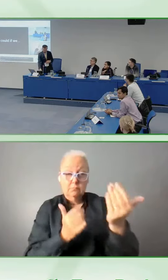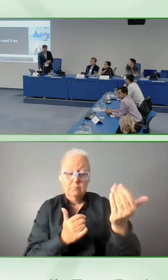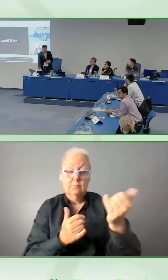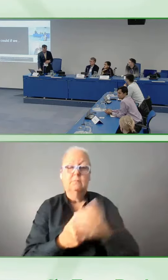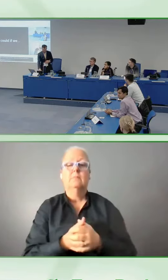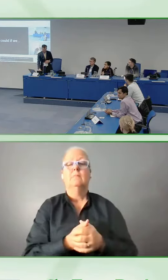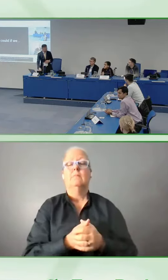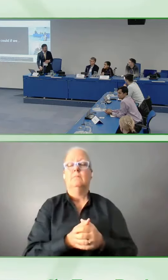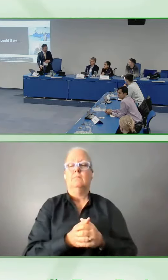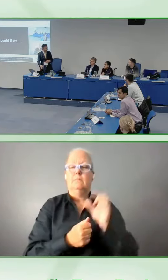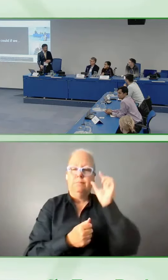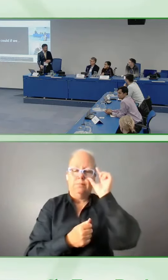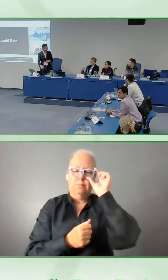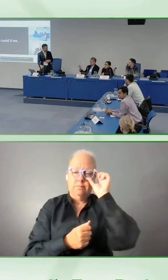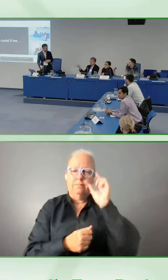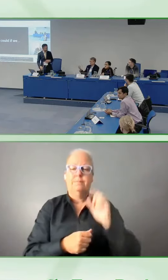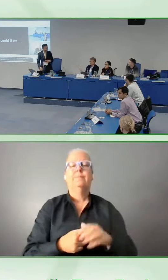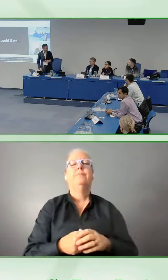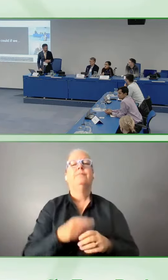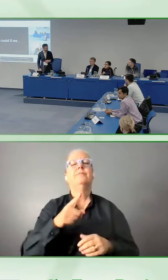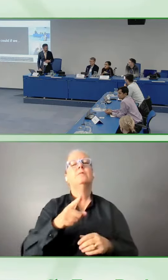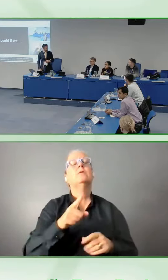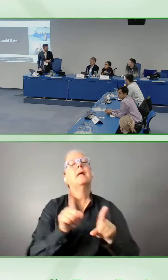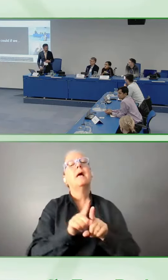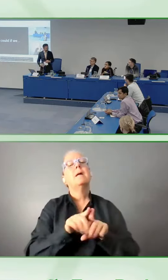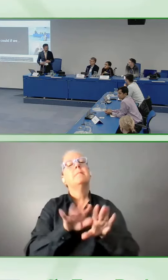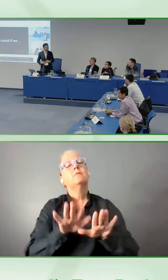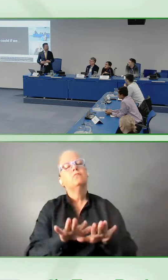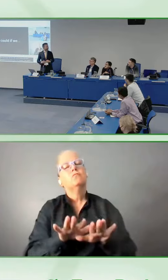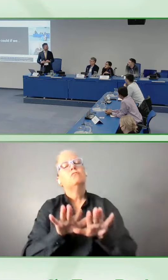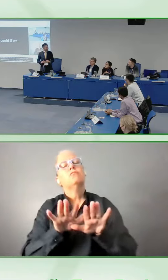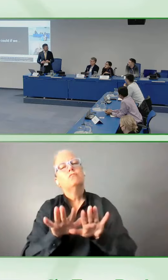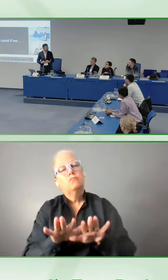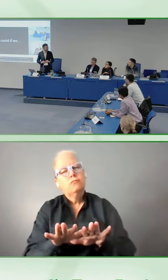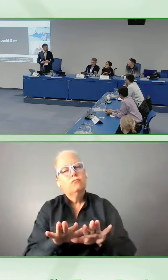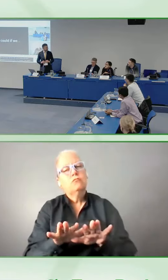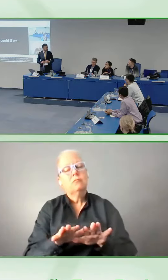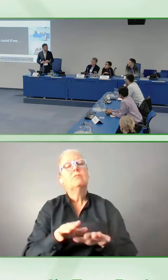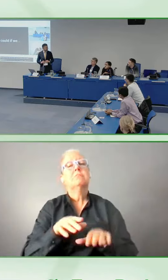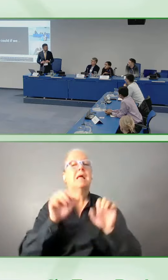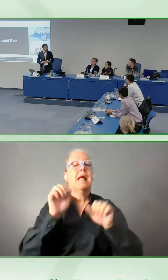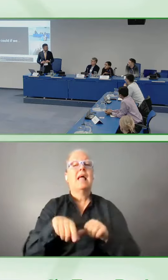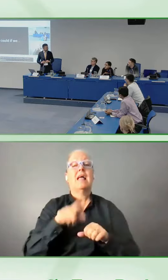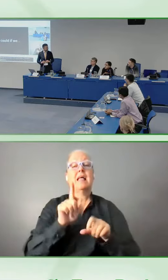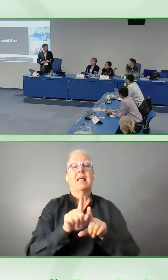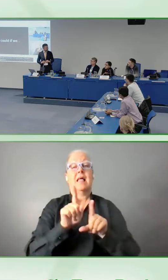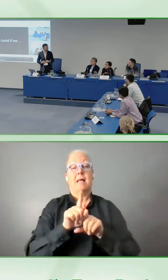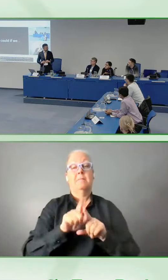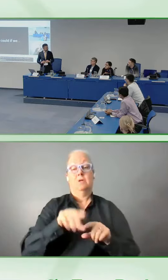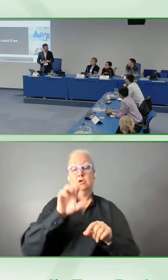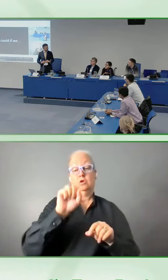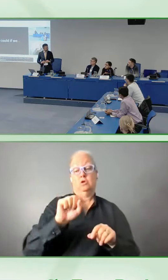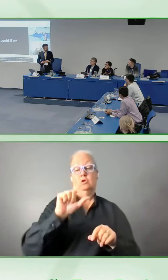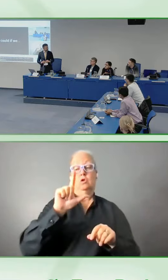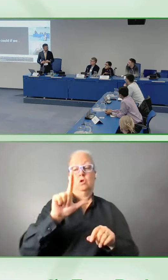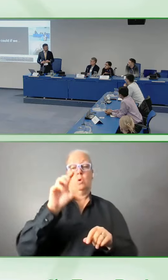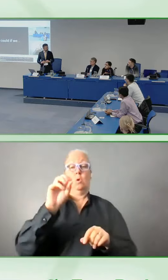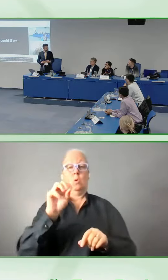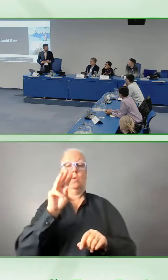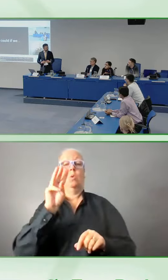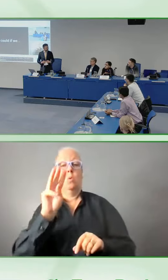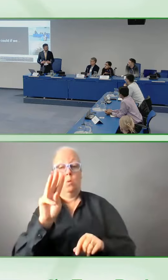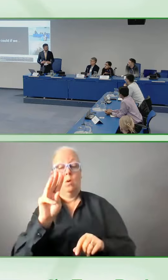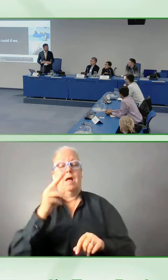slow management, so we could also think of a slow hackathon. And another aspect is to really understand the